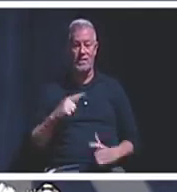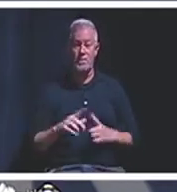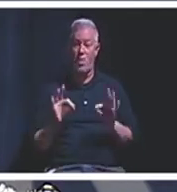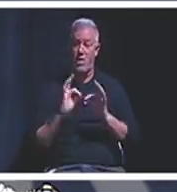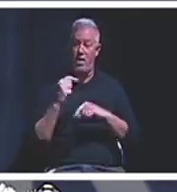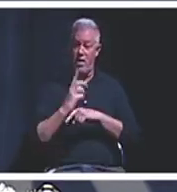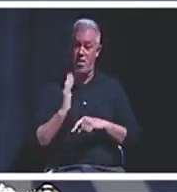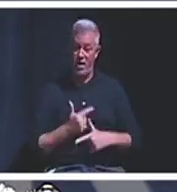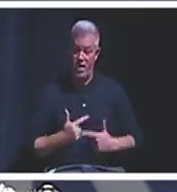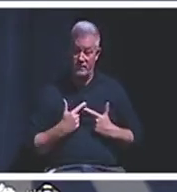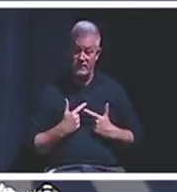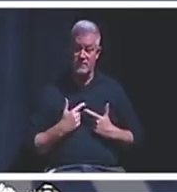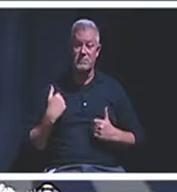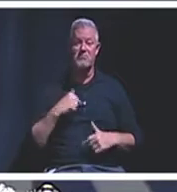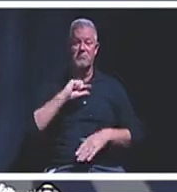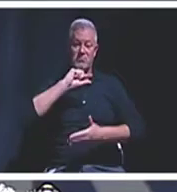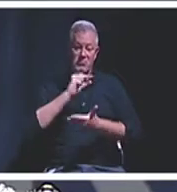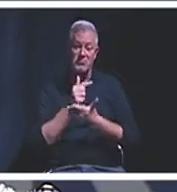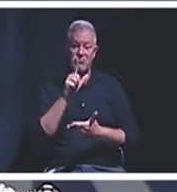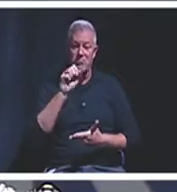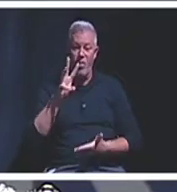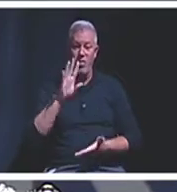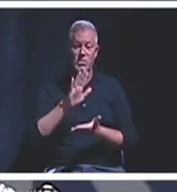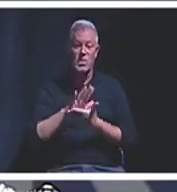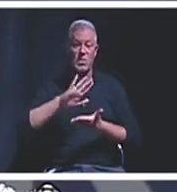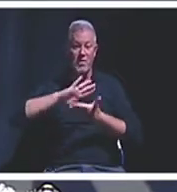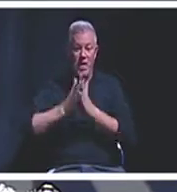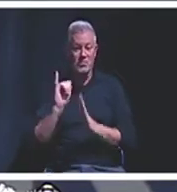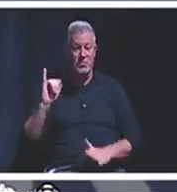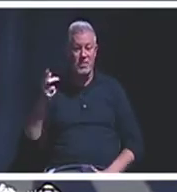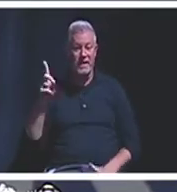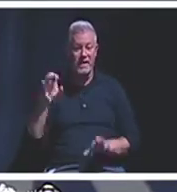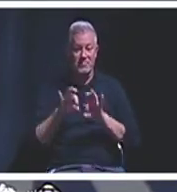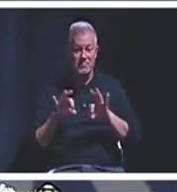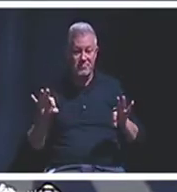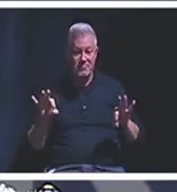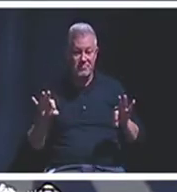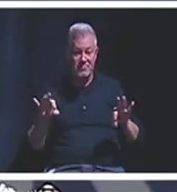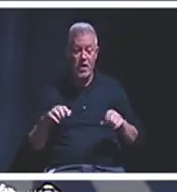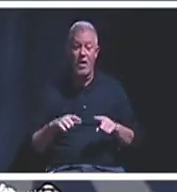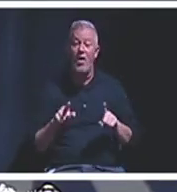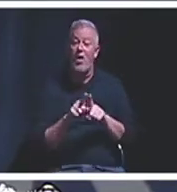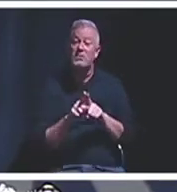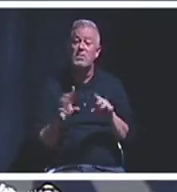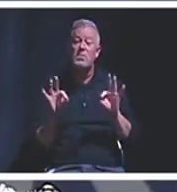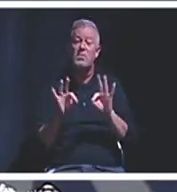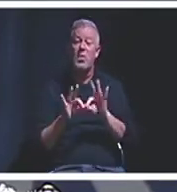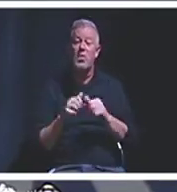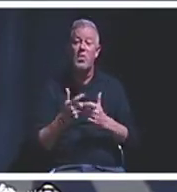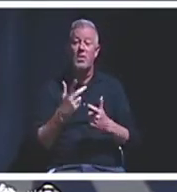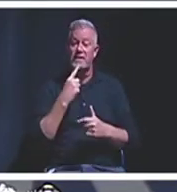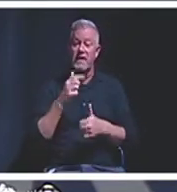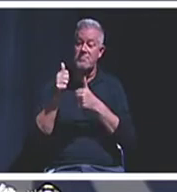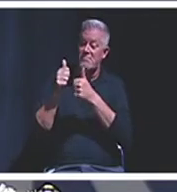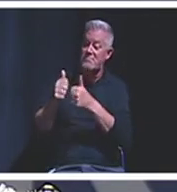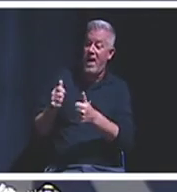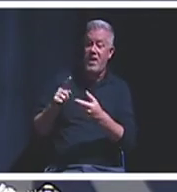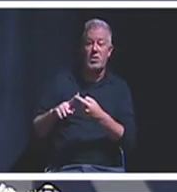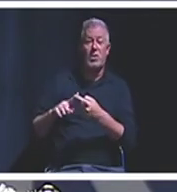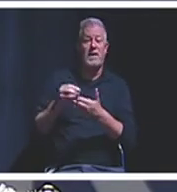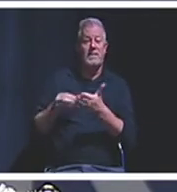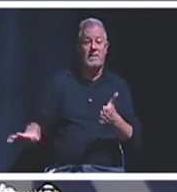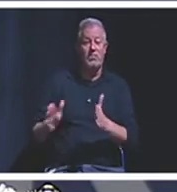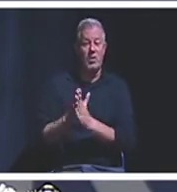lives, the day we graduate law school and become Juris Doctors. Equally as important, today is the day we say goodbye to expensive